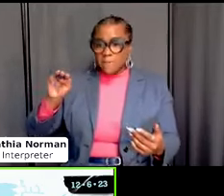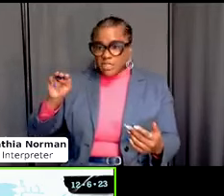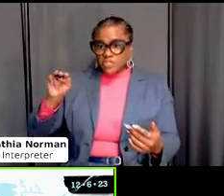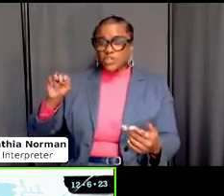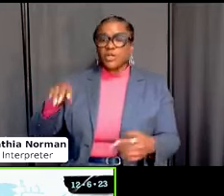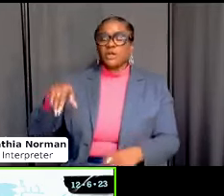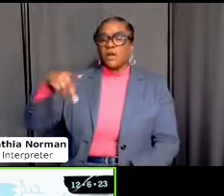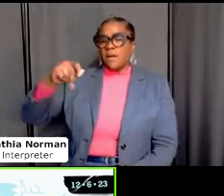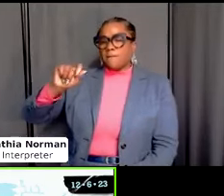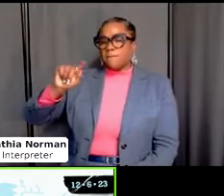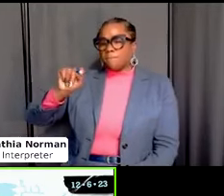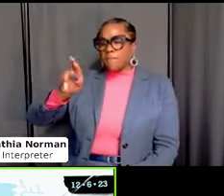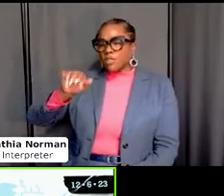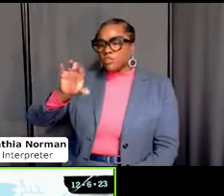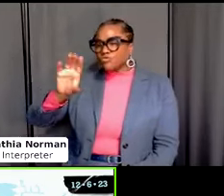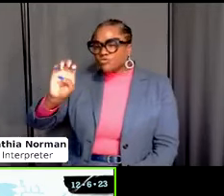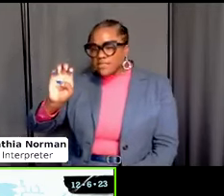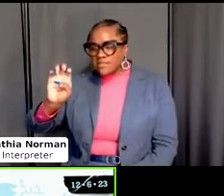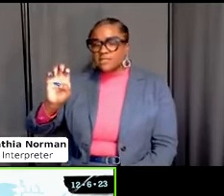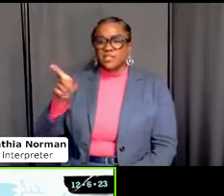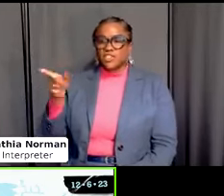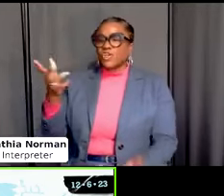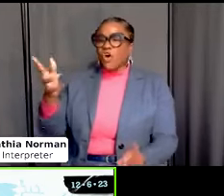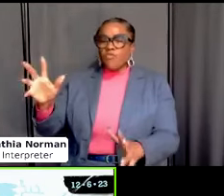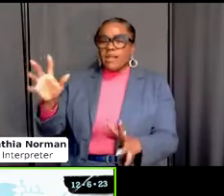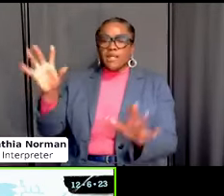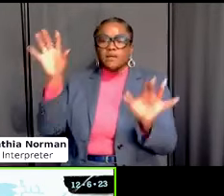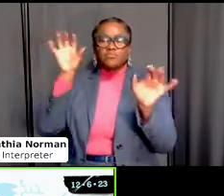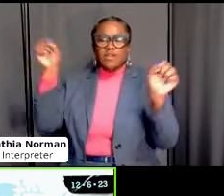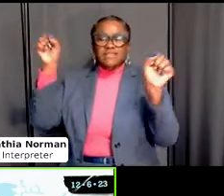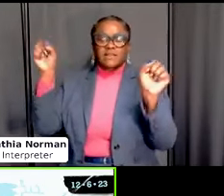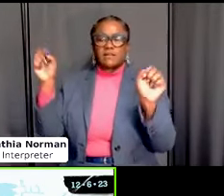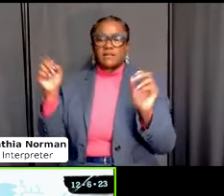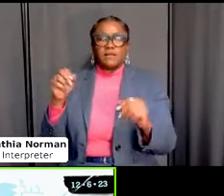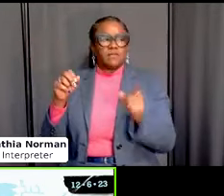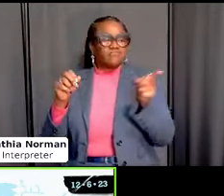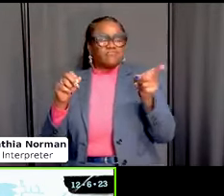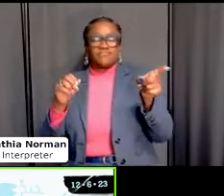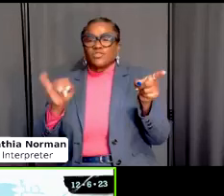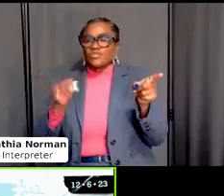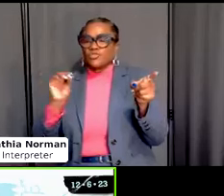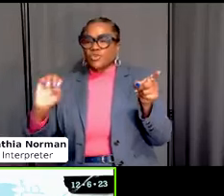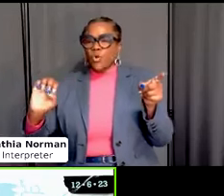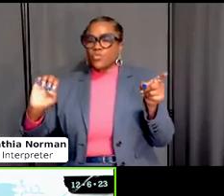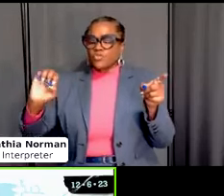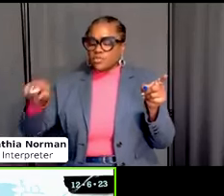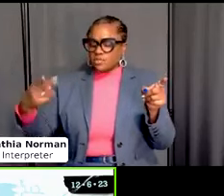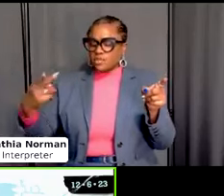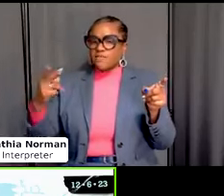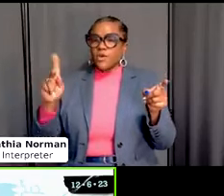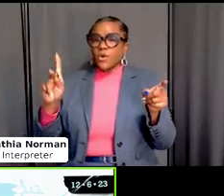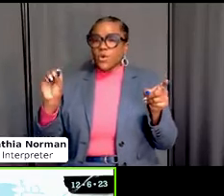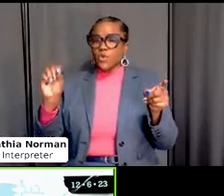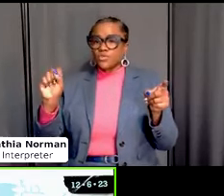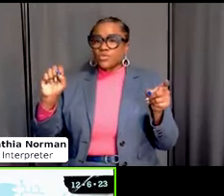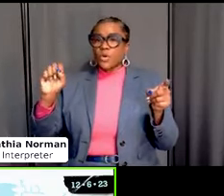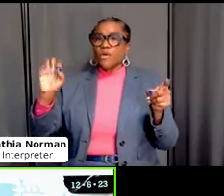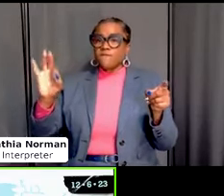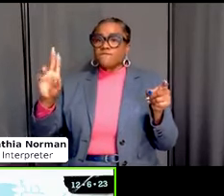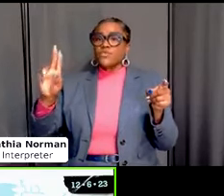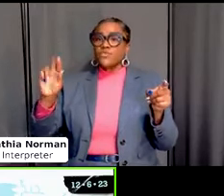There was already a president, a figurehead president, Joseph Kasavubu, and that now